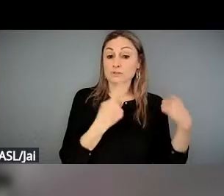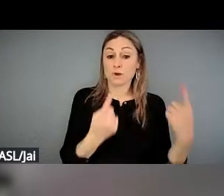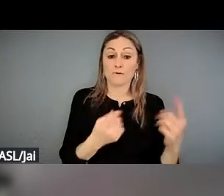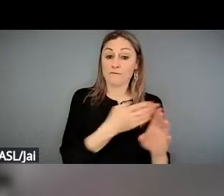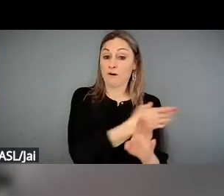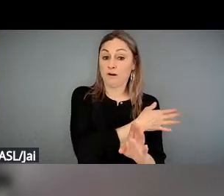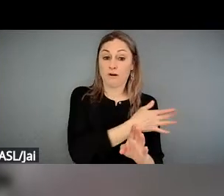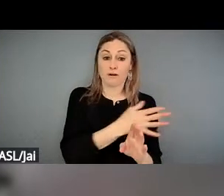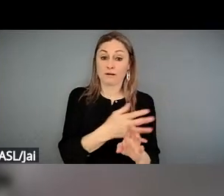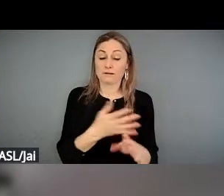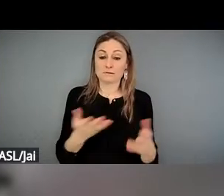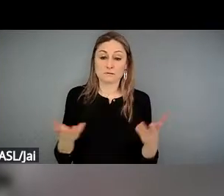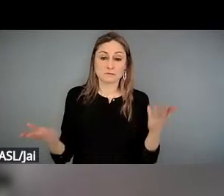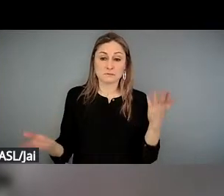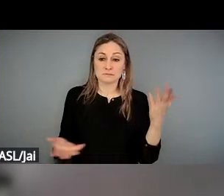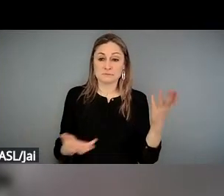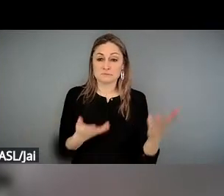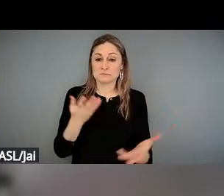able to